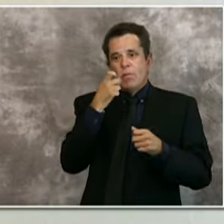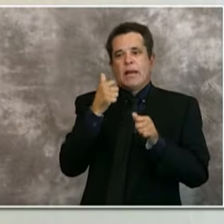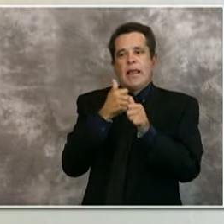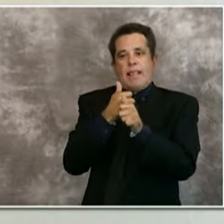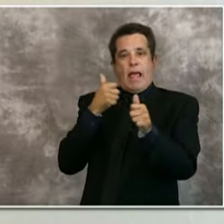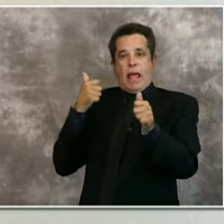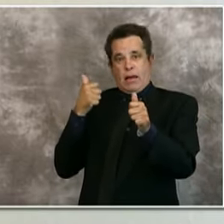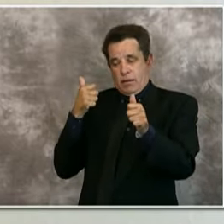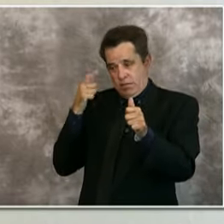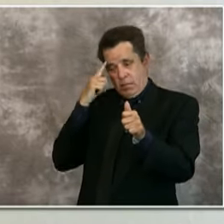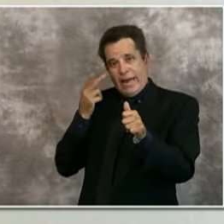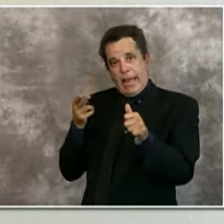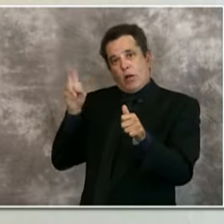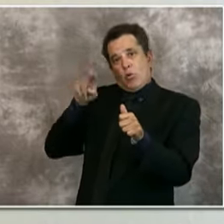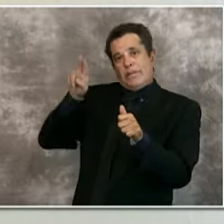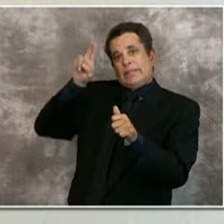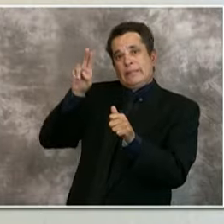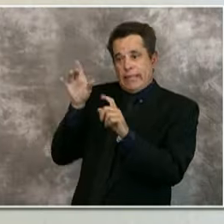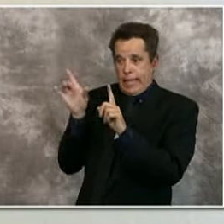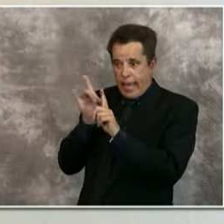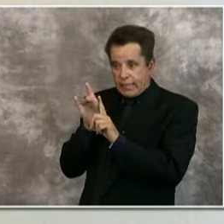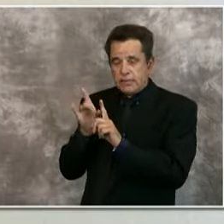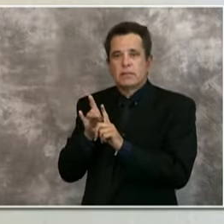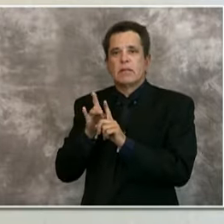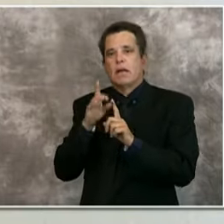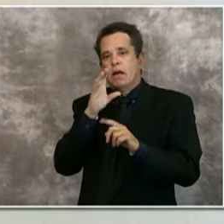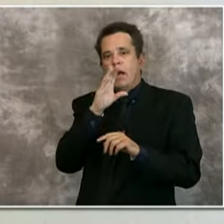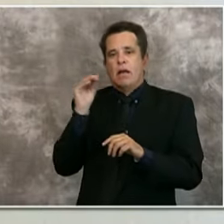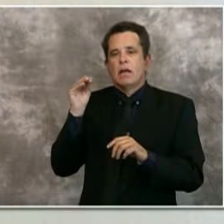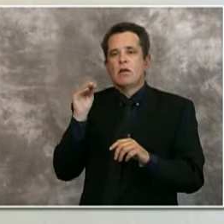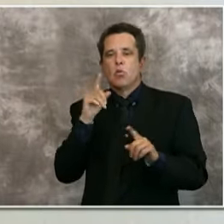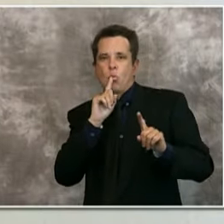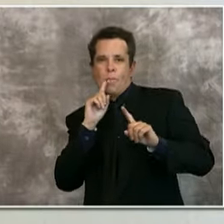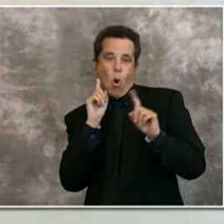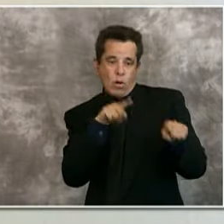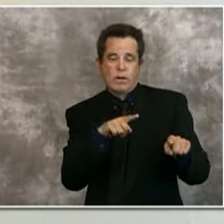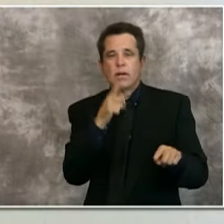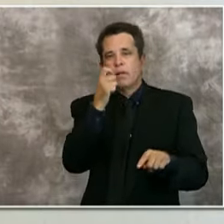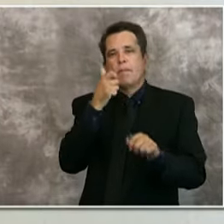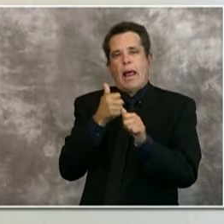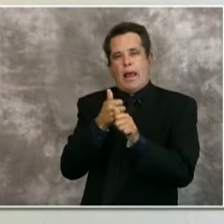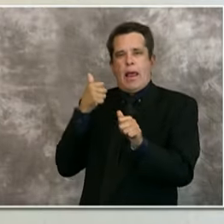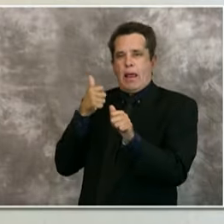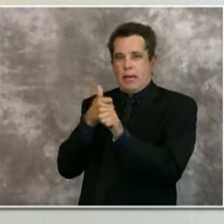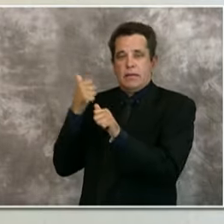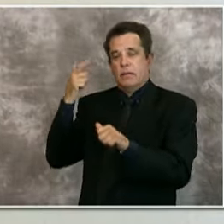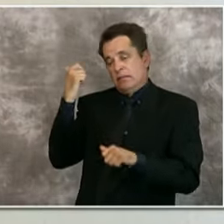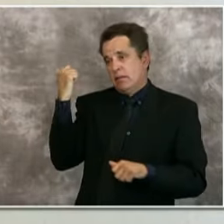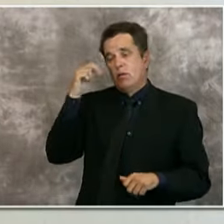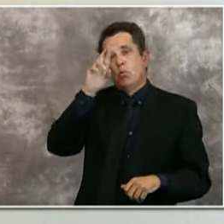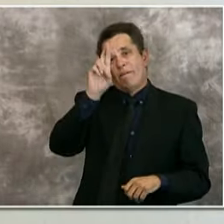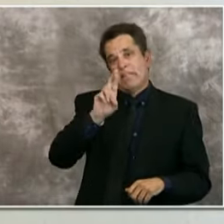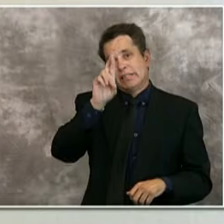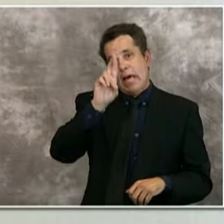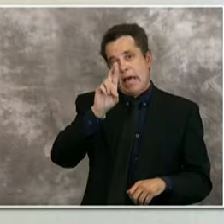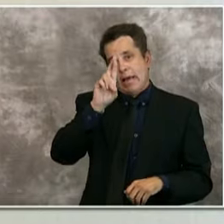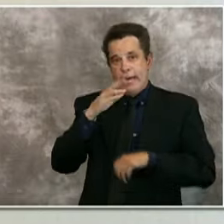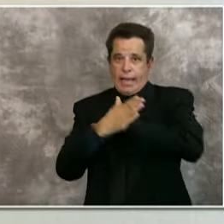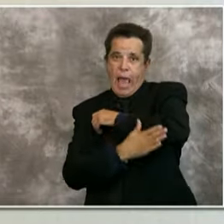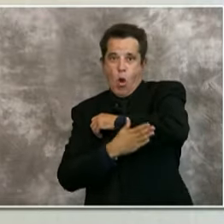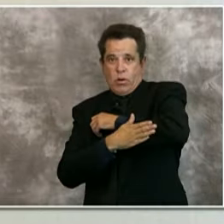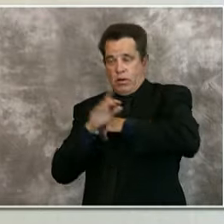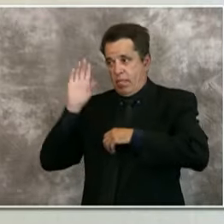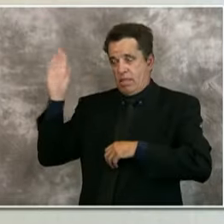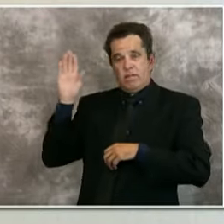significant increase in cases and a corresponding significant increase in hospitalizations. Riverside County, which is very close to